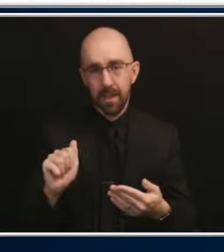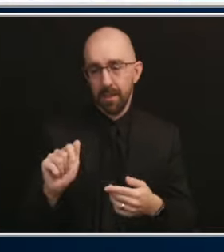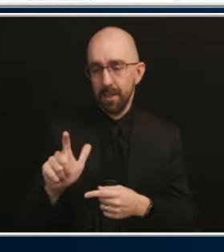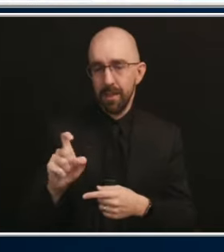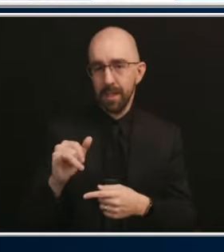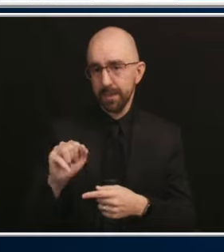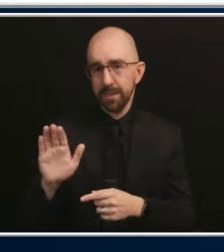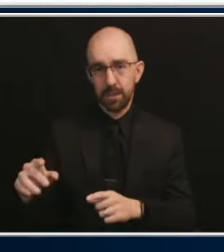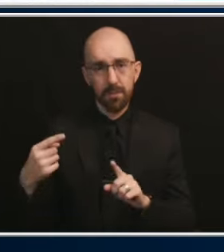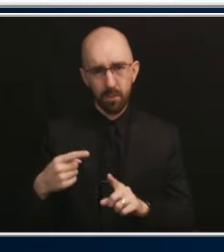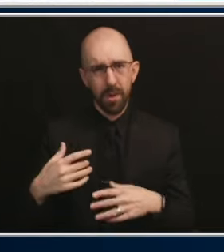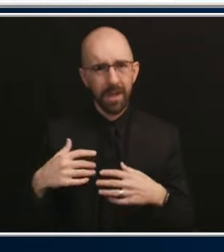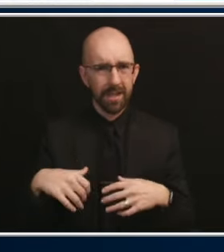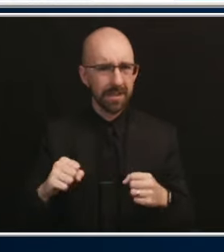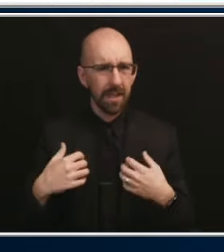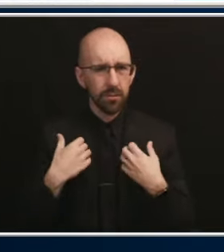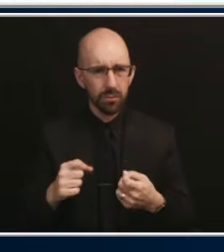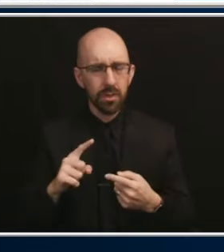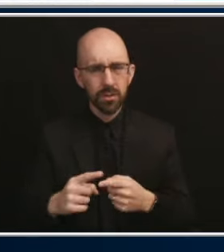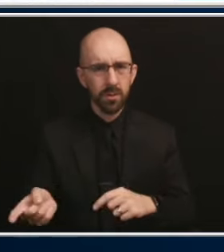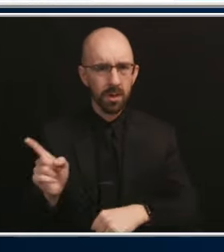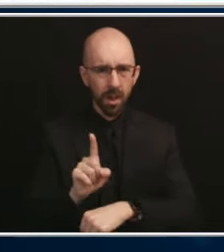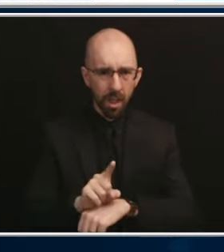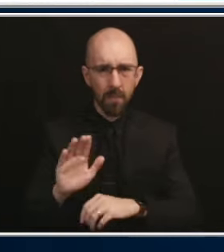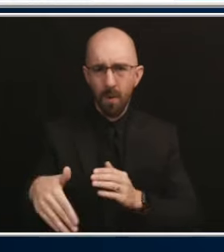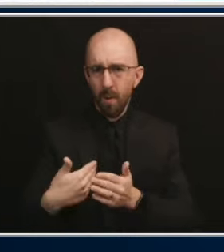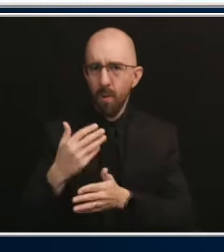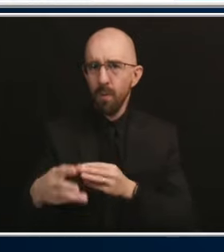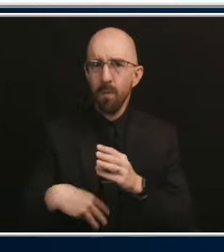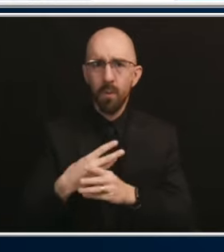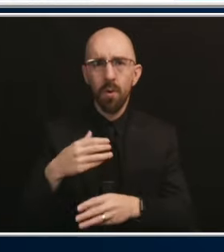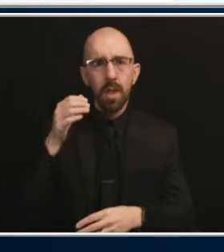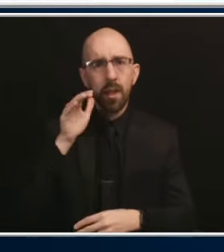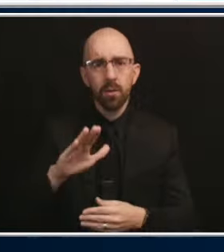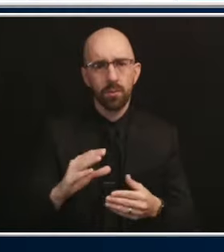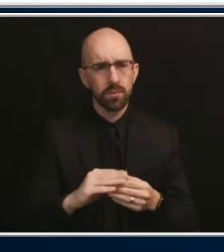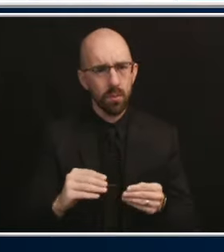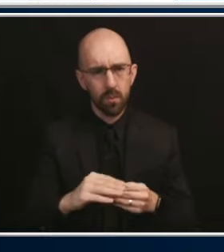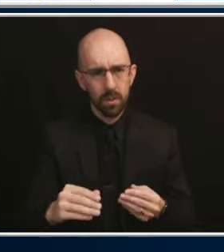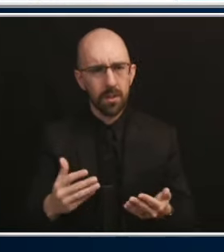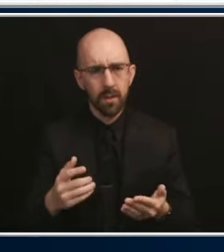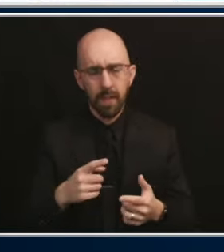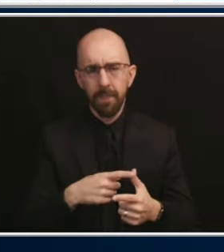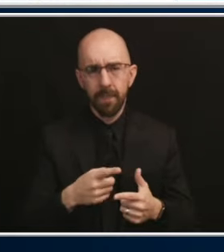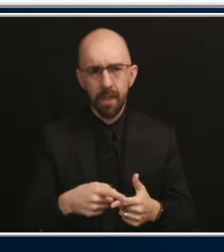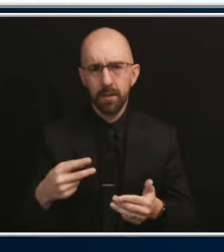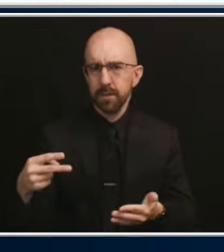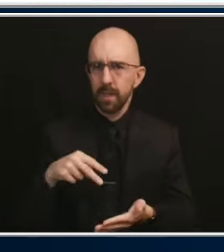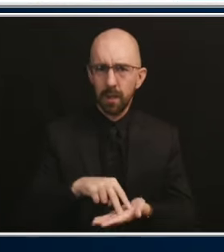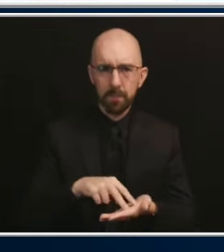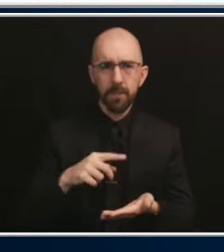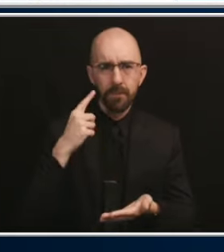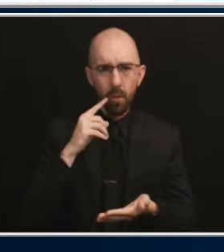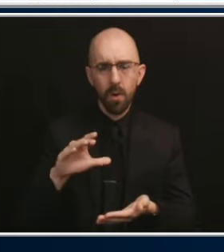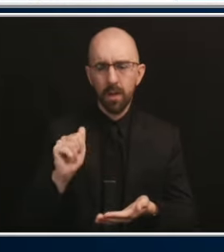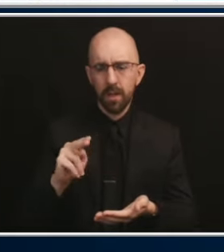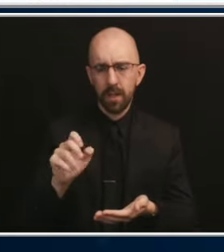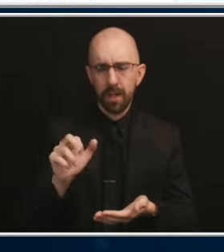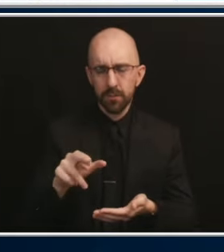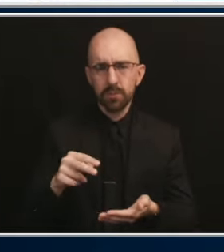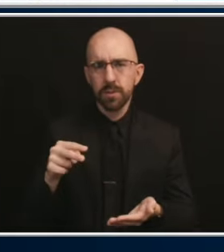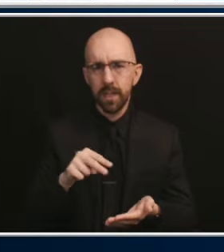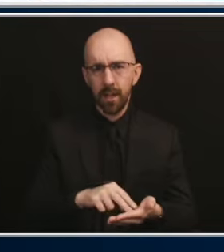takes courage to come on and have the whole world hear your story, and then to stand up for cancer and to stand up